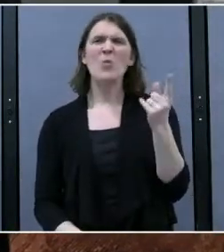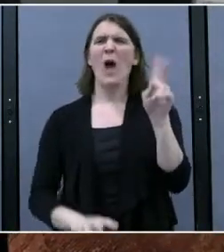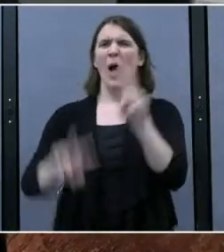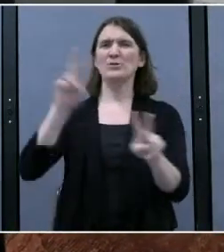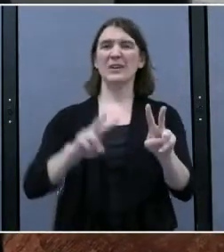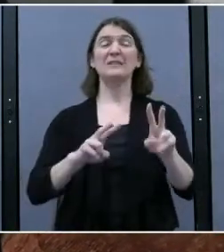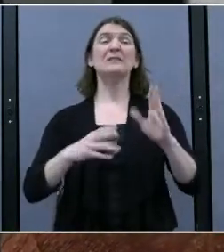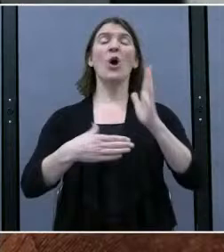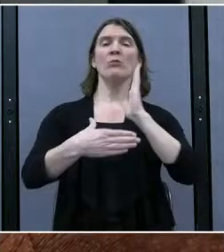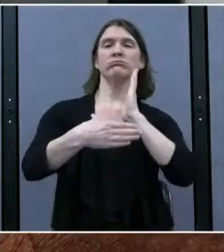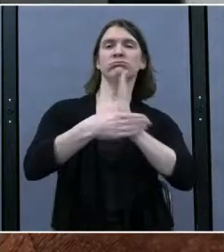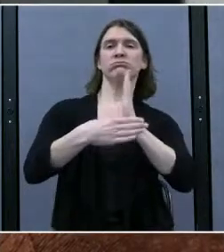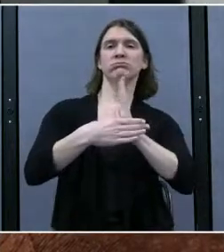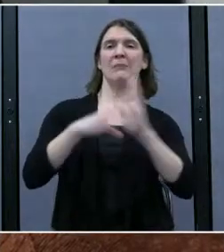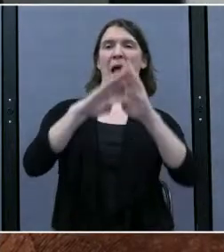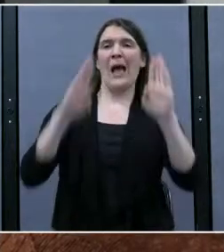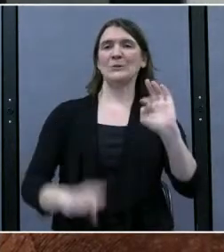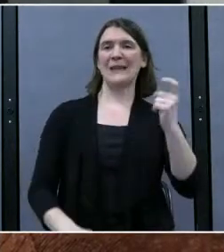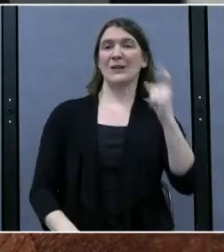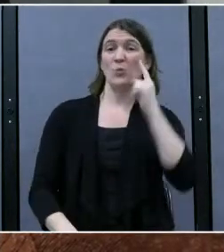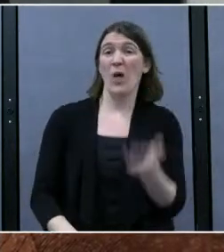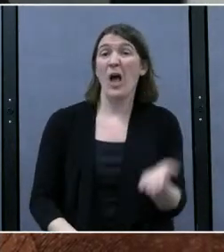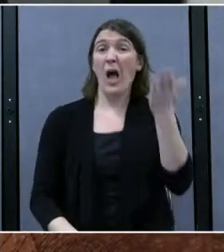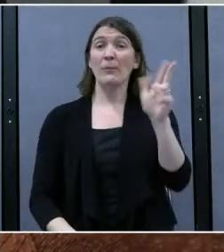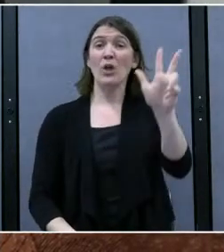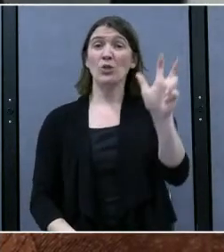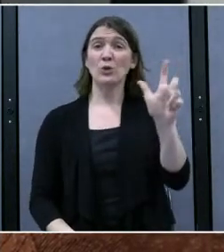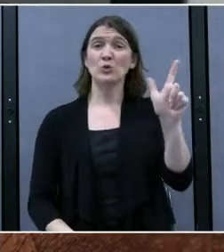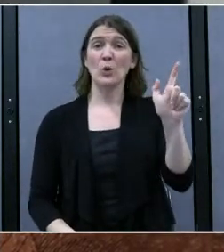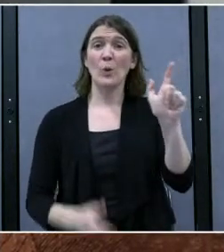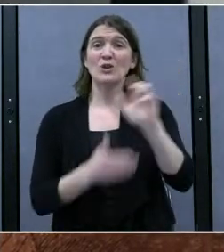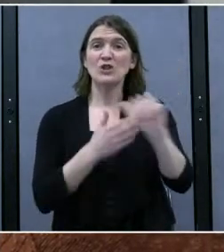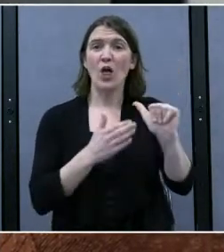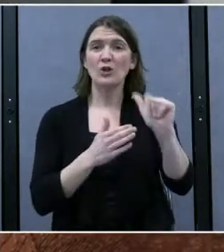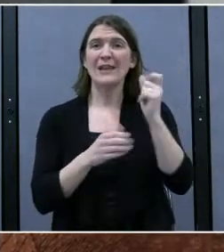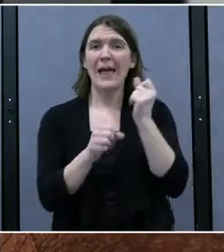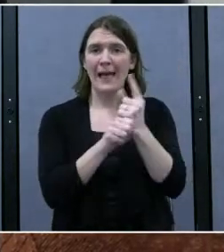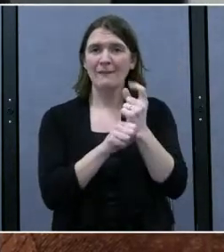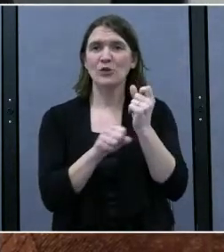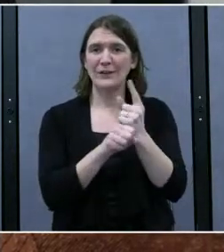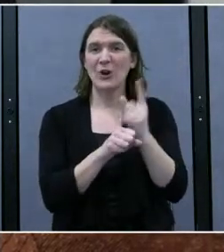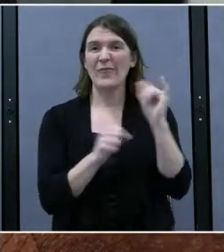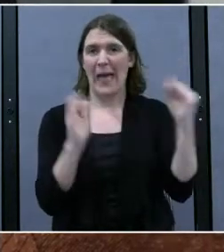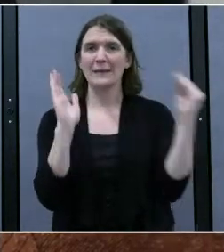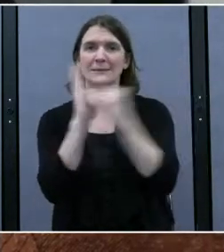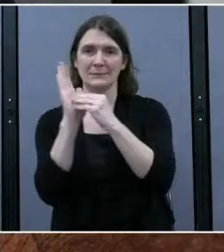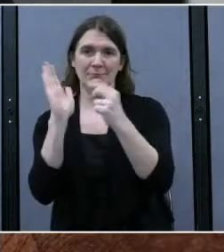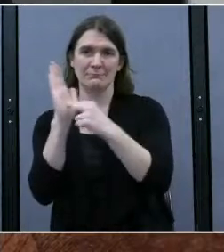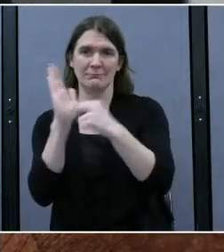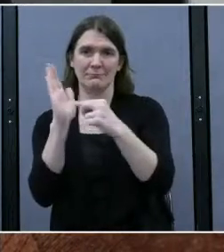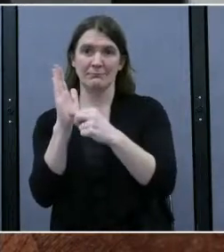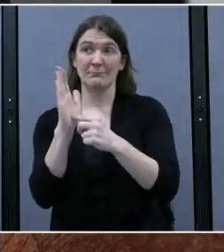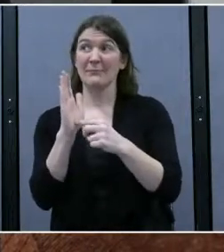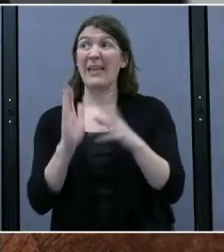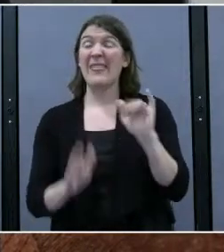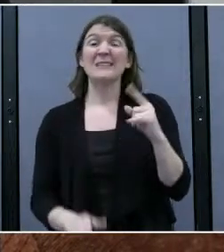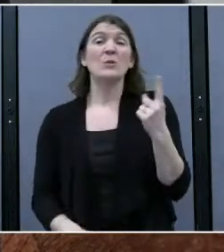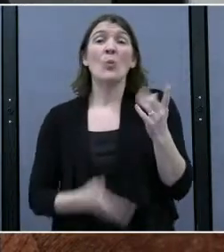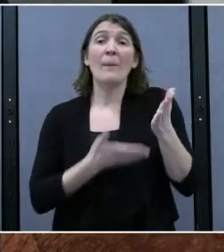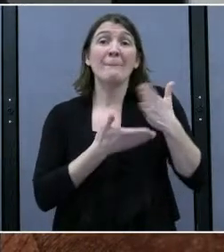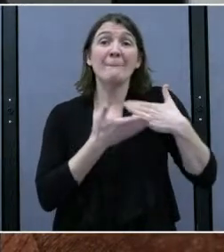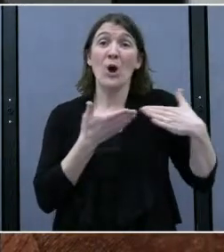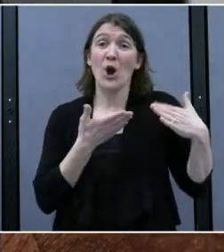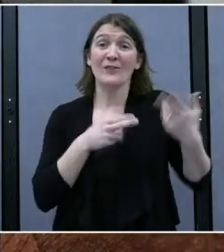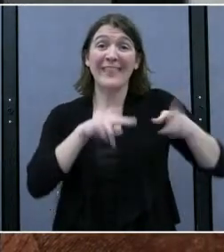house taxes are going to go up $321 a year. That's in the booklet. But that's just one component of